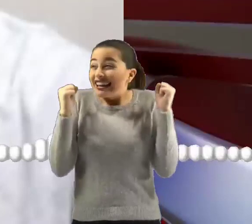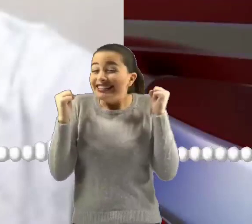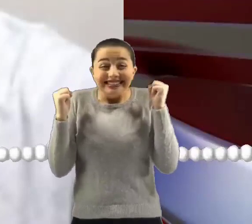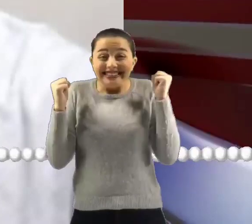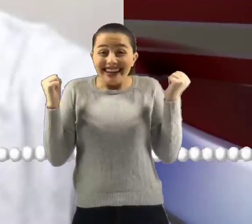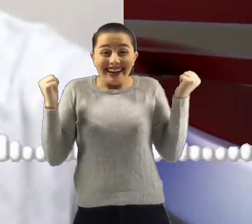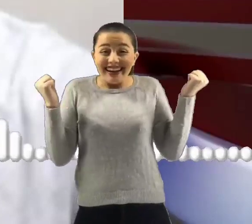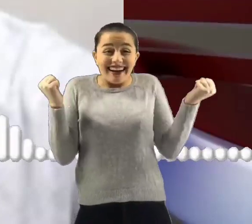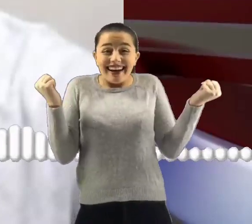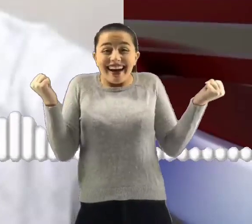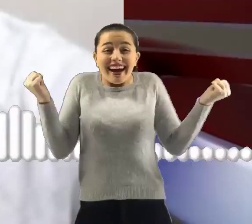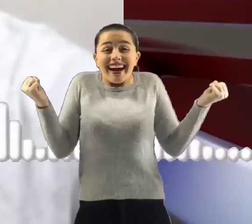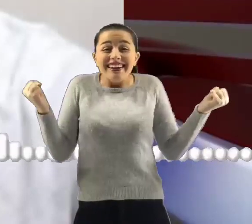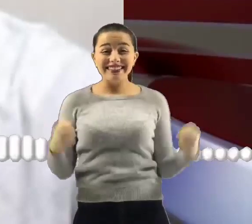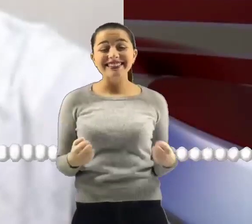naked and Abia.